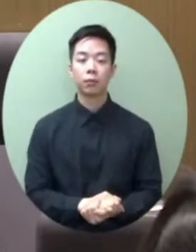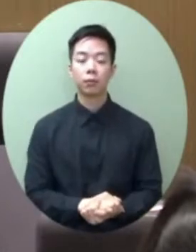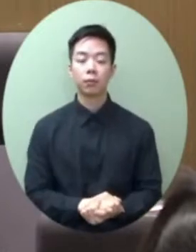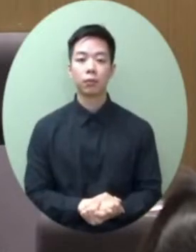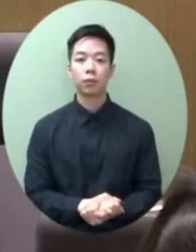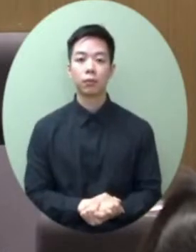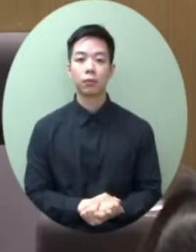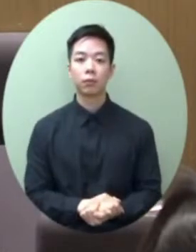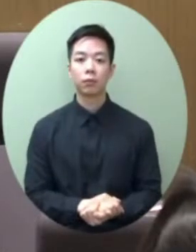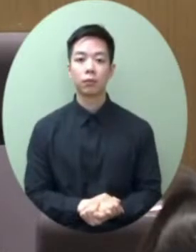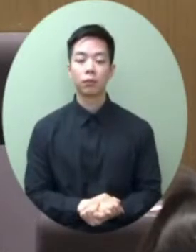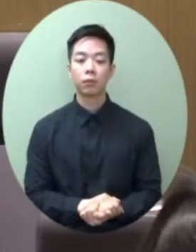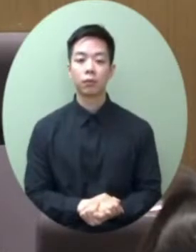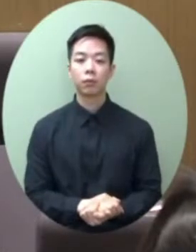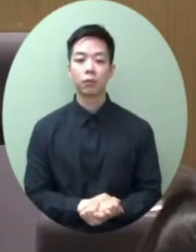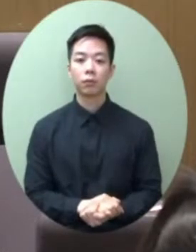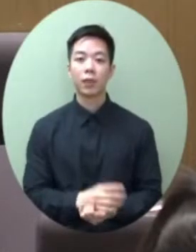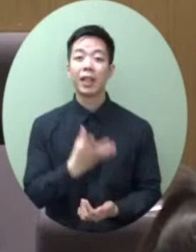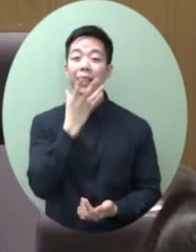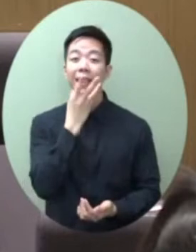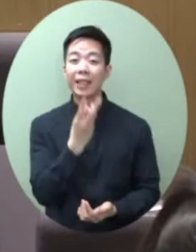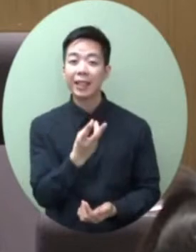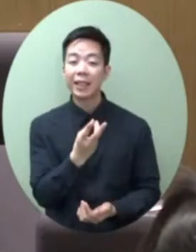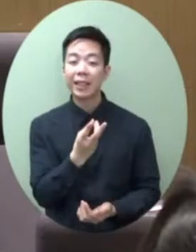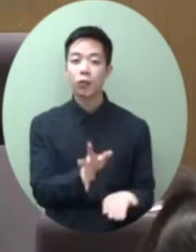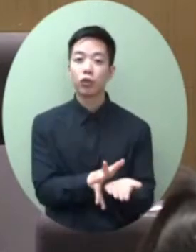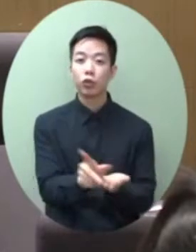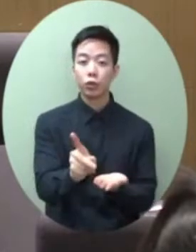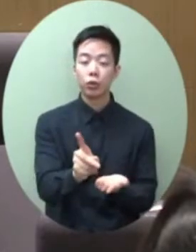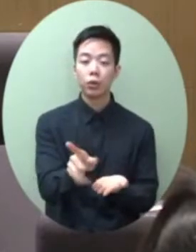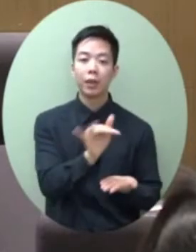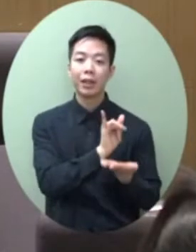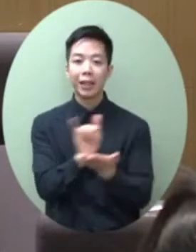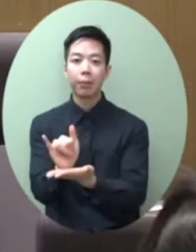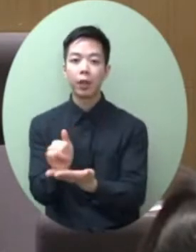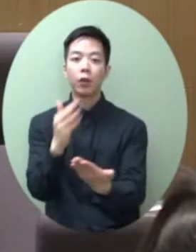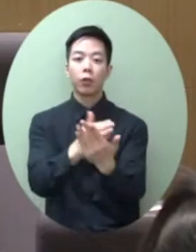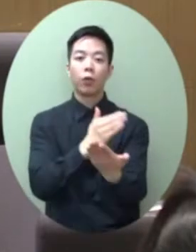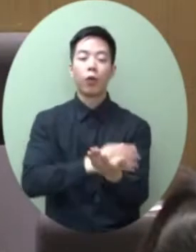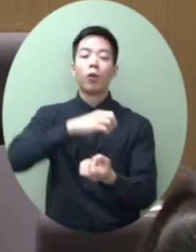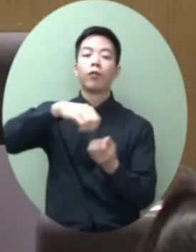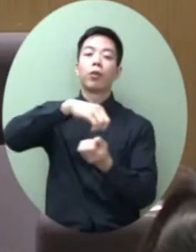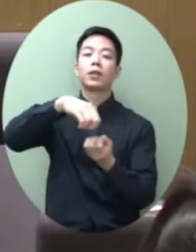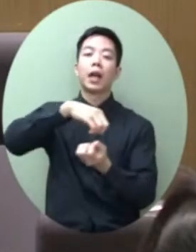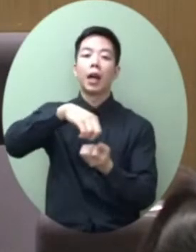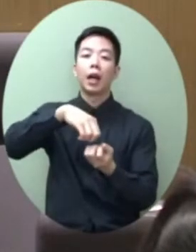variant was she infected with? You know that pediatrics, involves complicated,